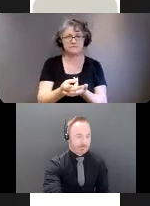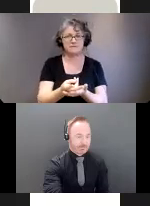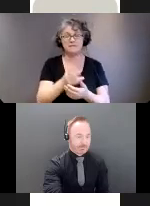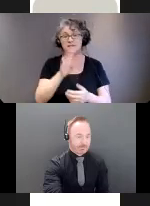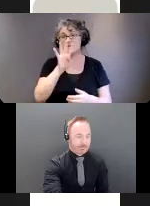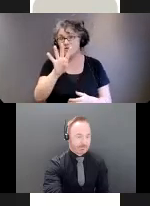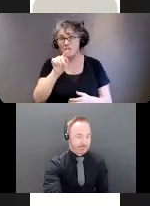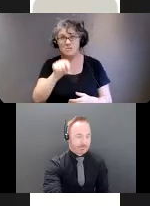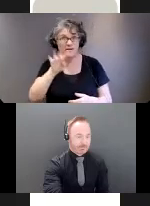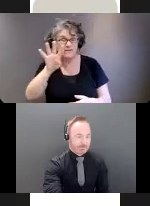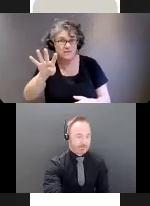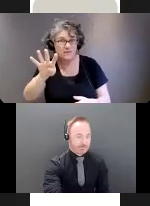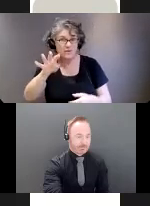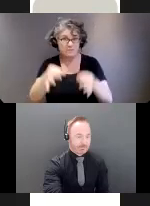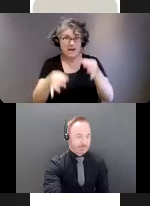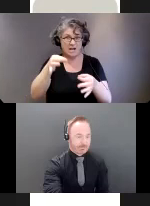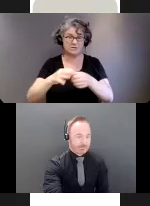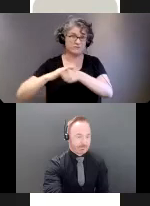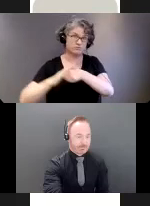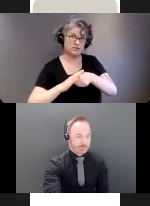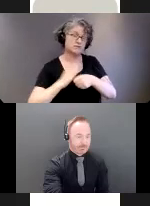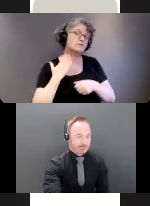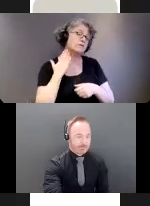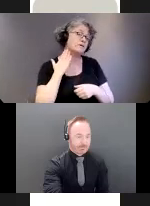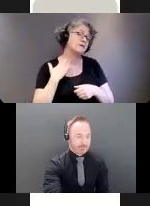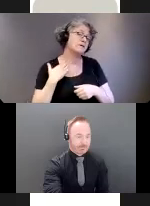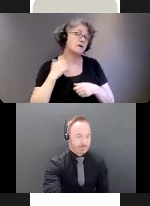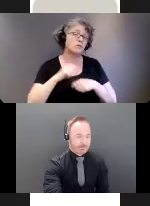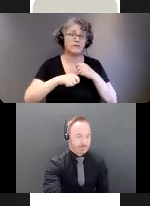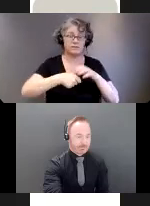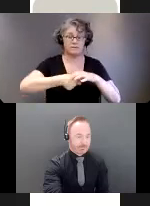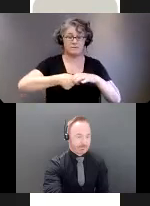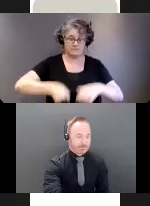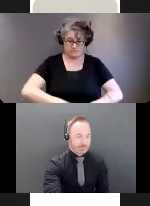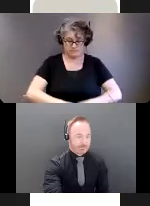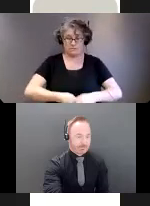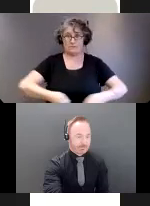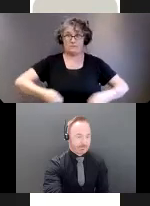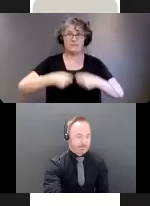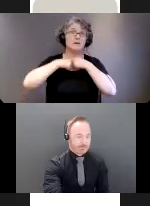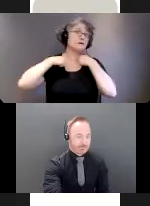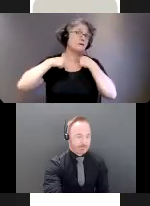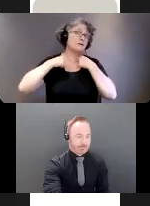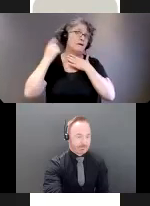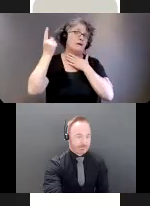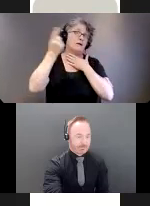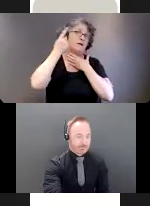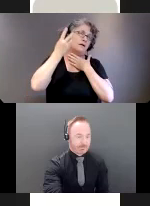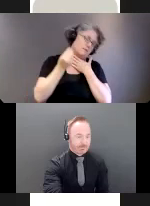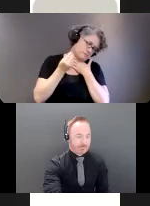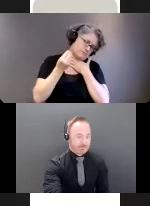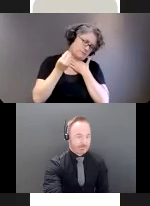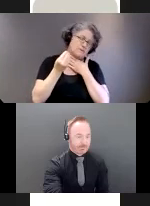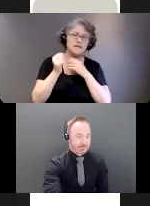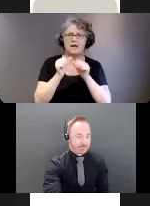of pressure on the jugular vein, for example, with a belt, might cause unconsciousness, which could